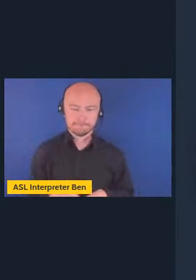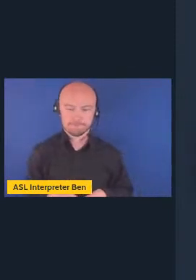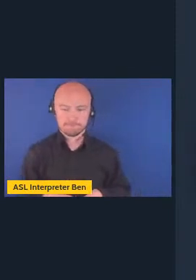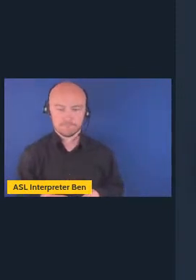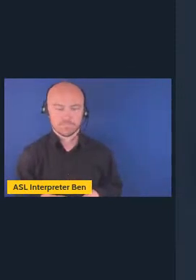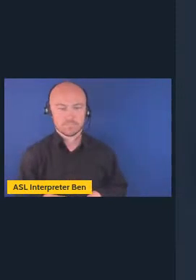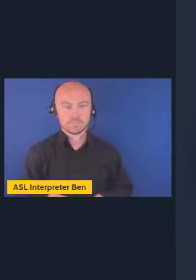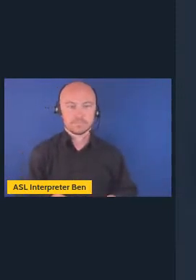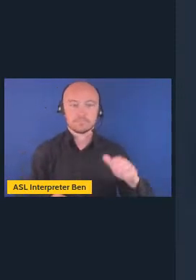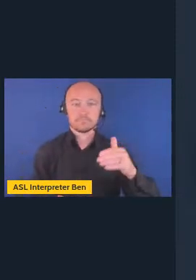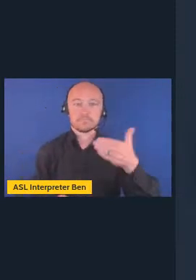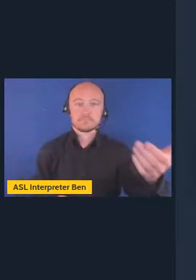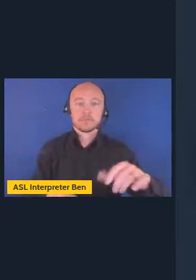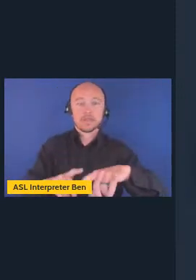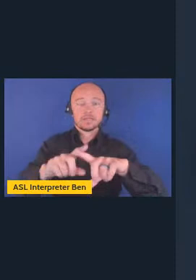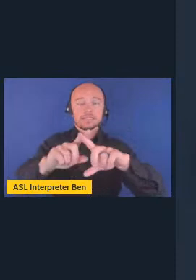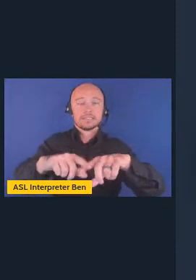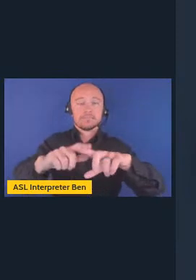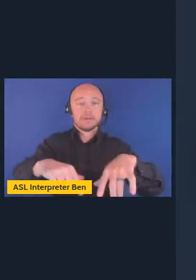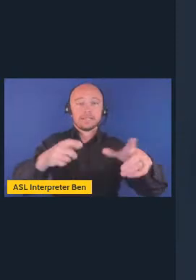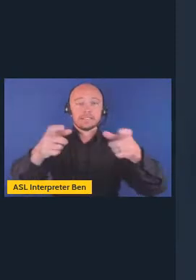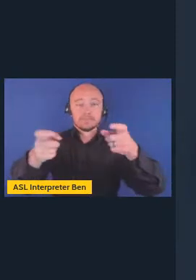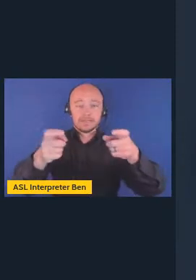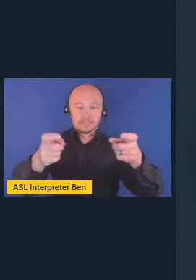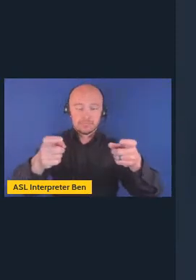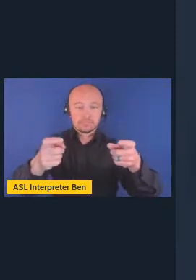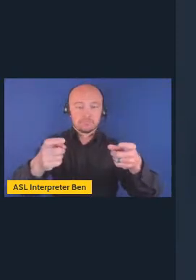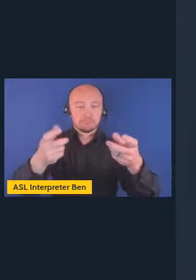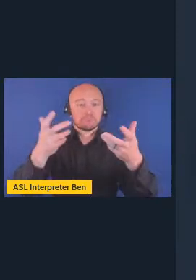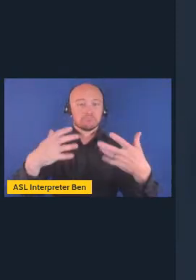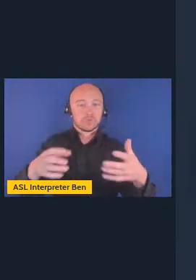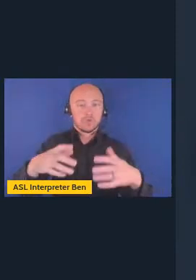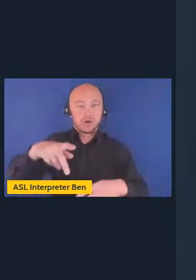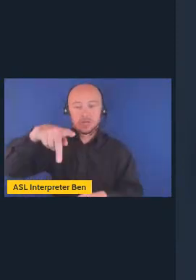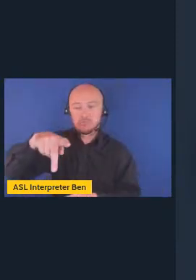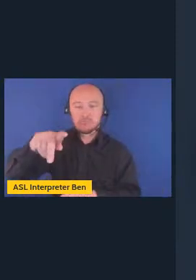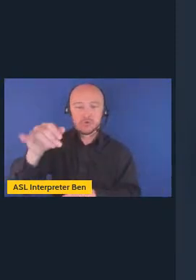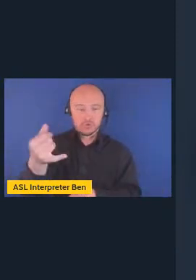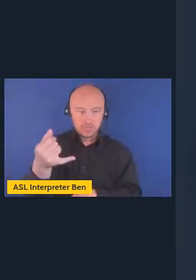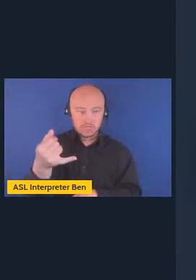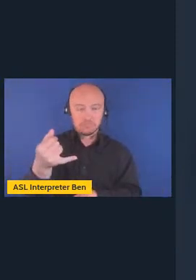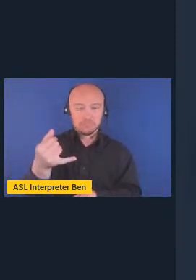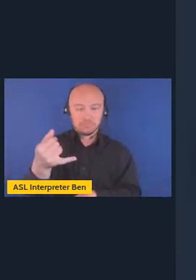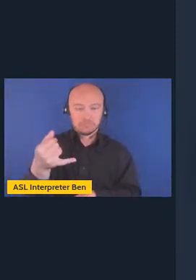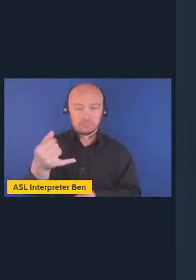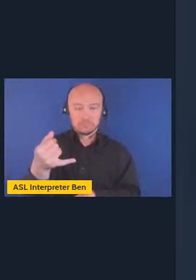Next up, dependency management. You could already use Projen or